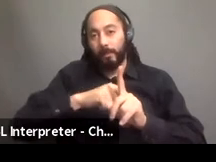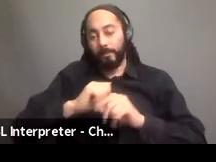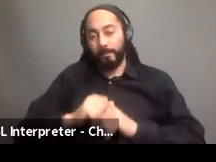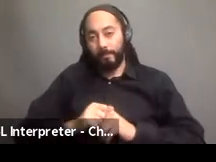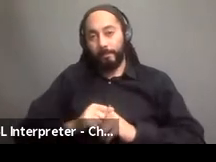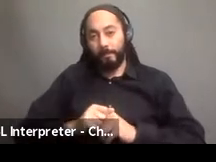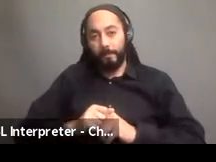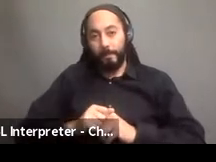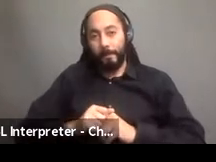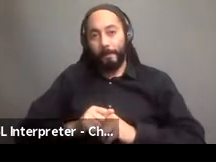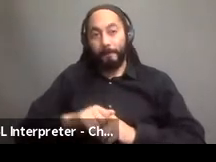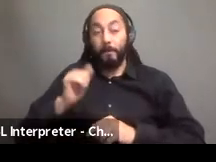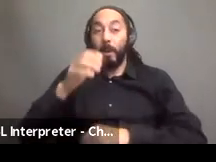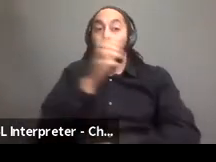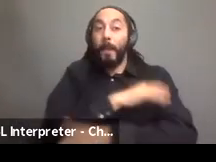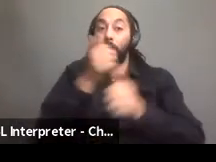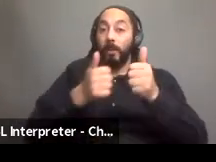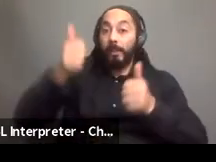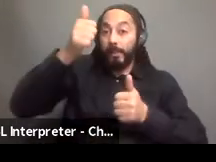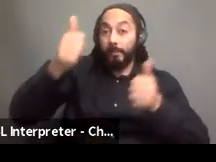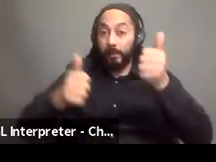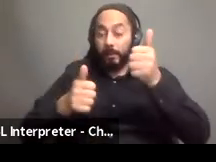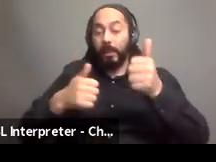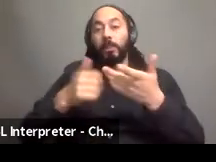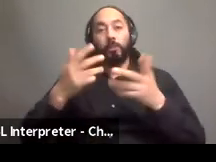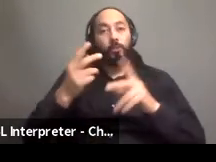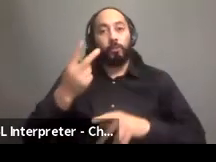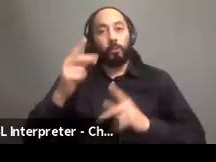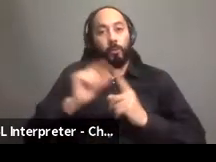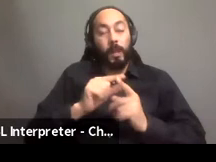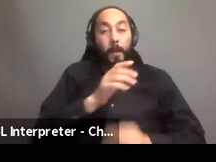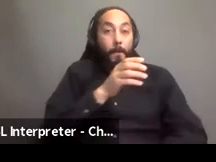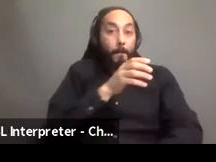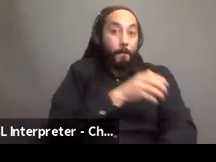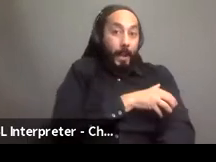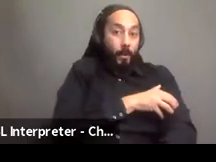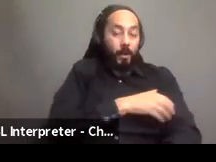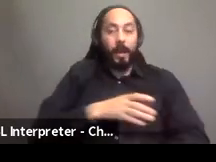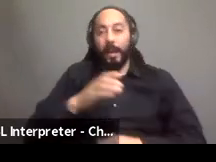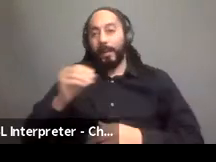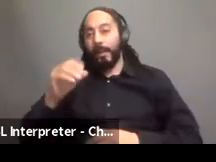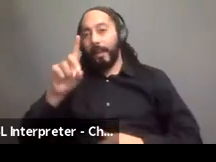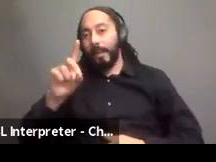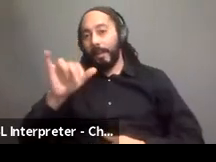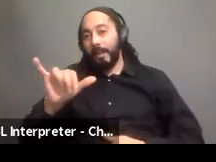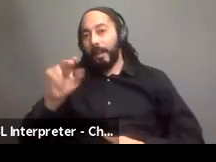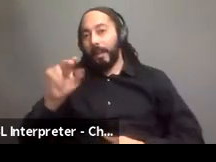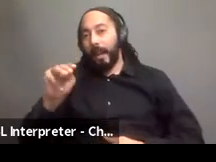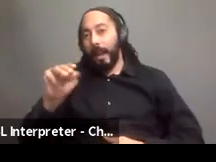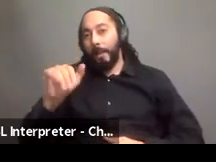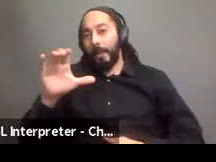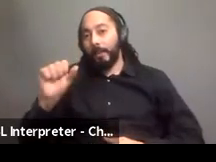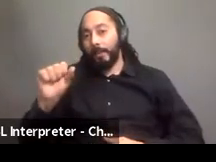power dynamics, the two words there, power and dynamics, right? So when we think of dynamics in terms of people, we're thinking